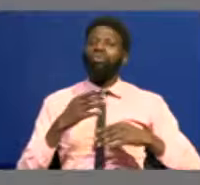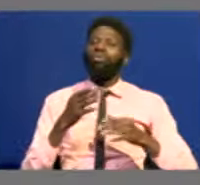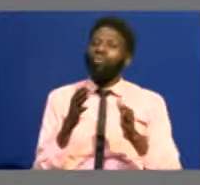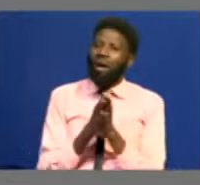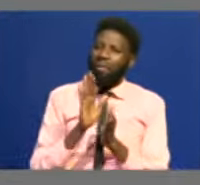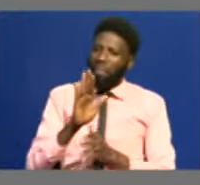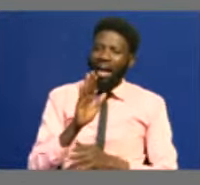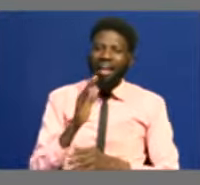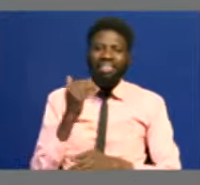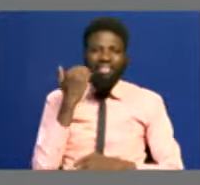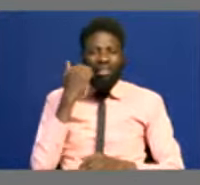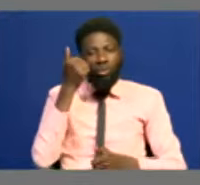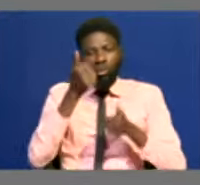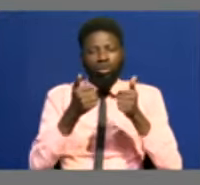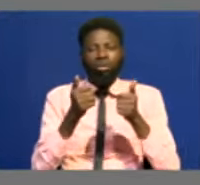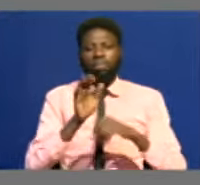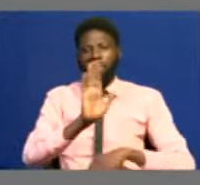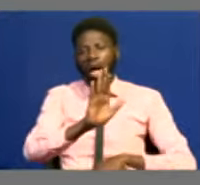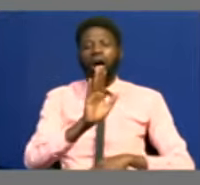hospital,